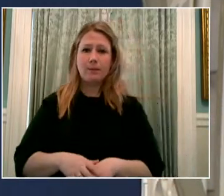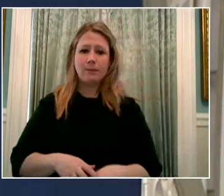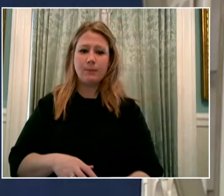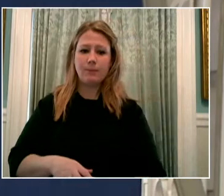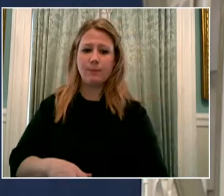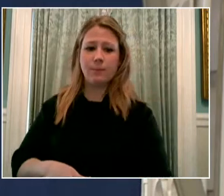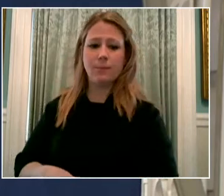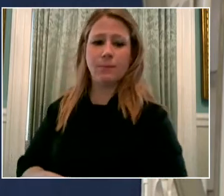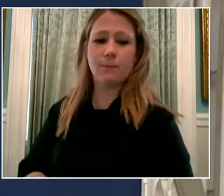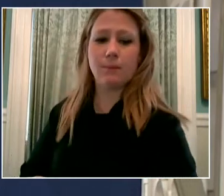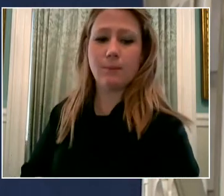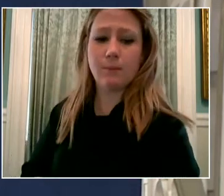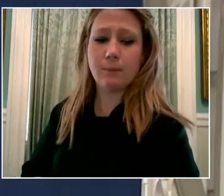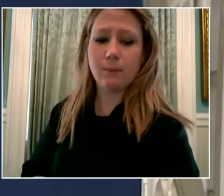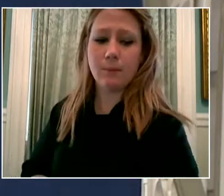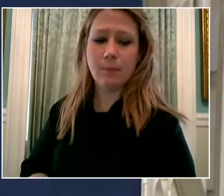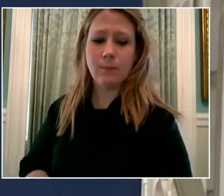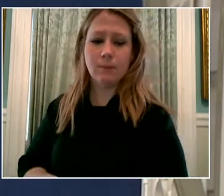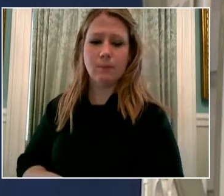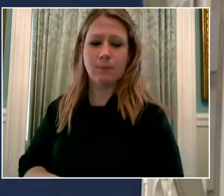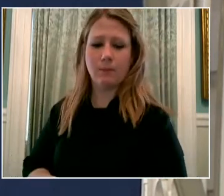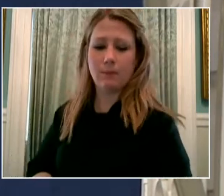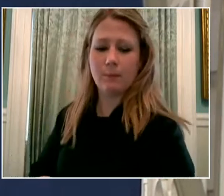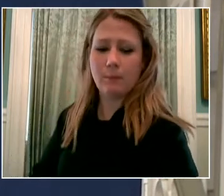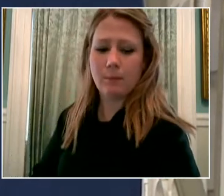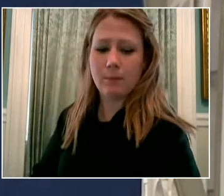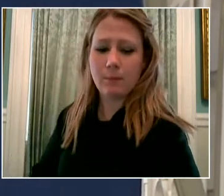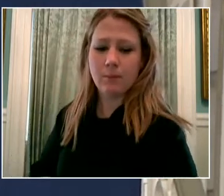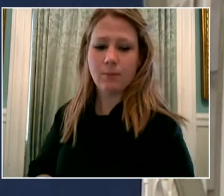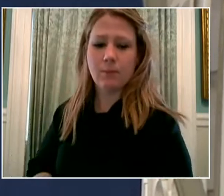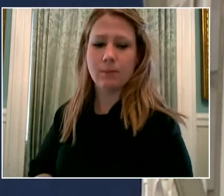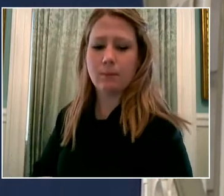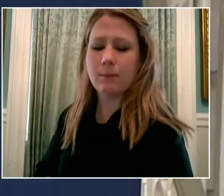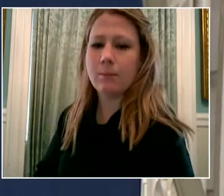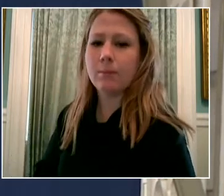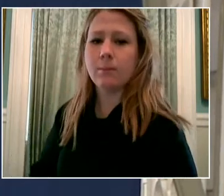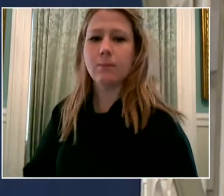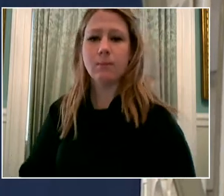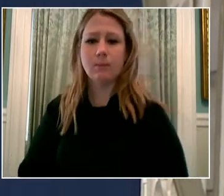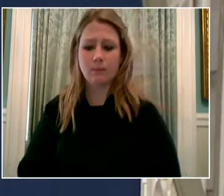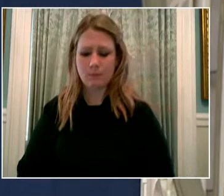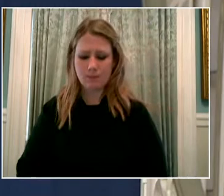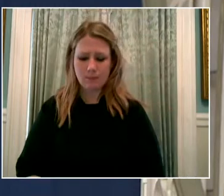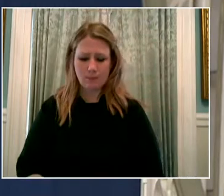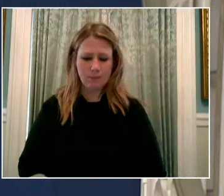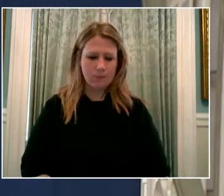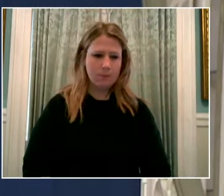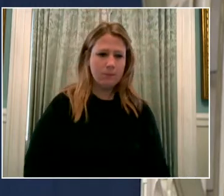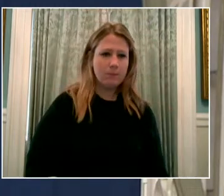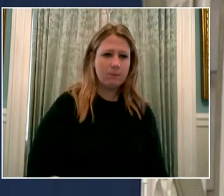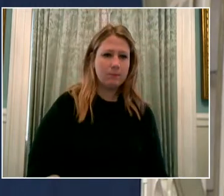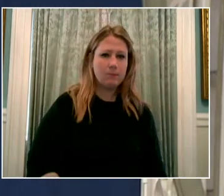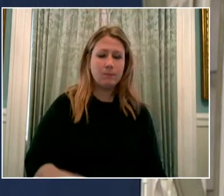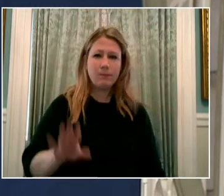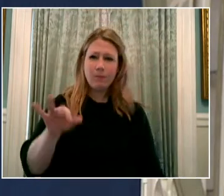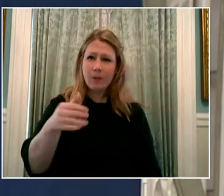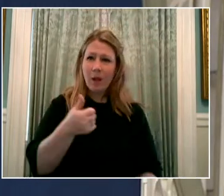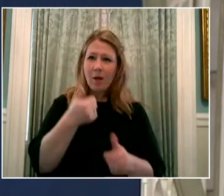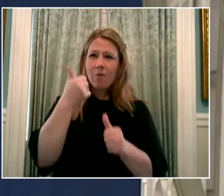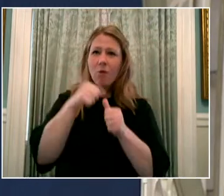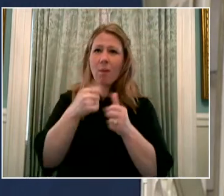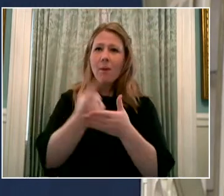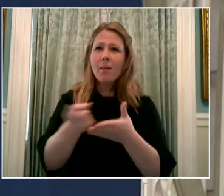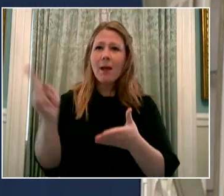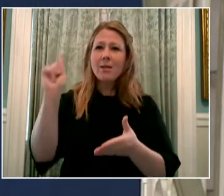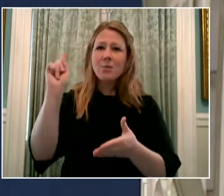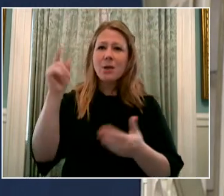Now, you remember last week that I was here, Juliet, and I had that robotic dog? Remember that? Had